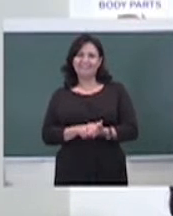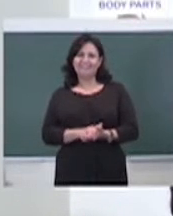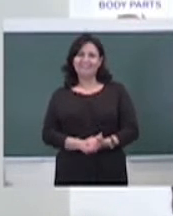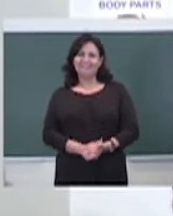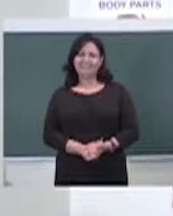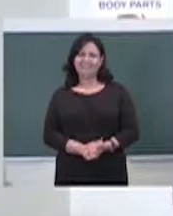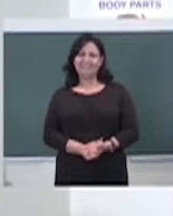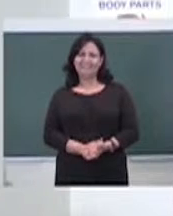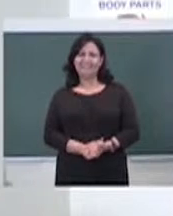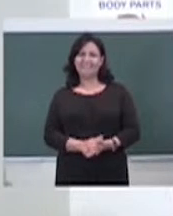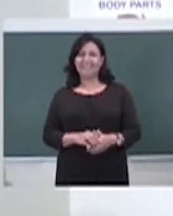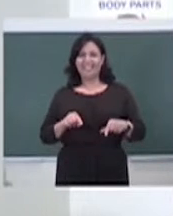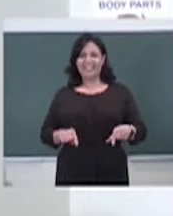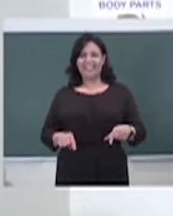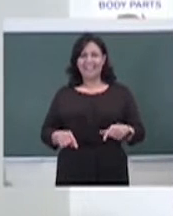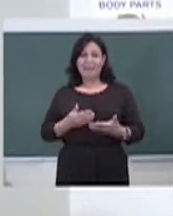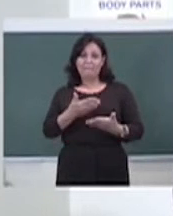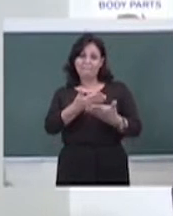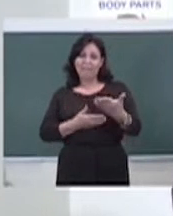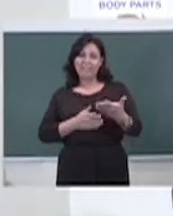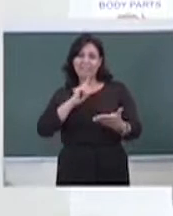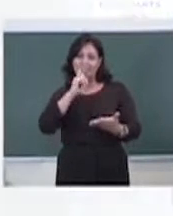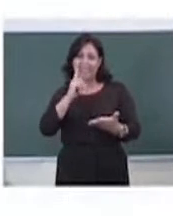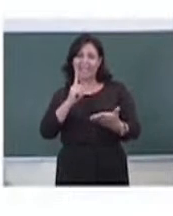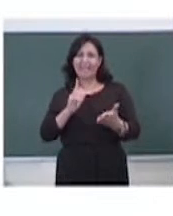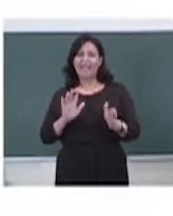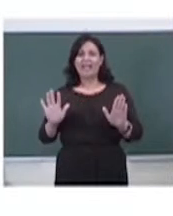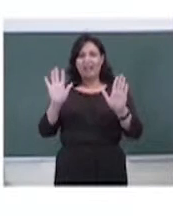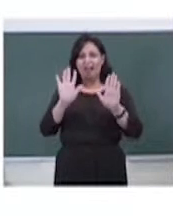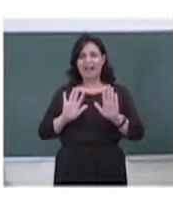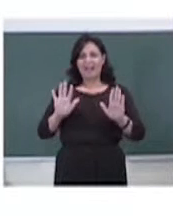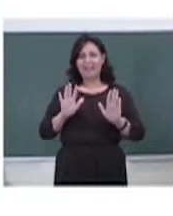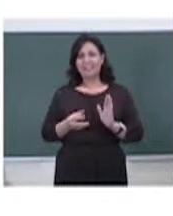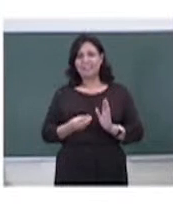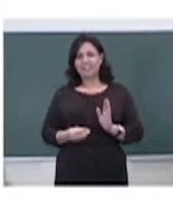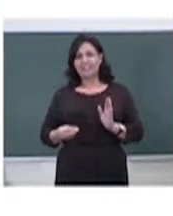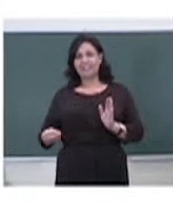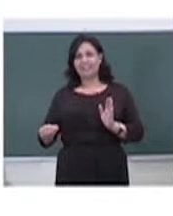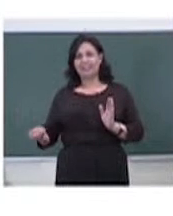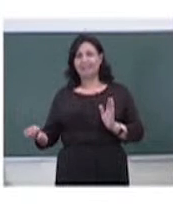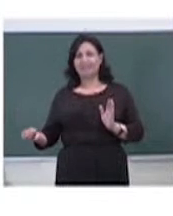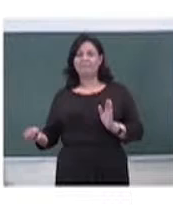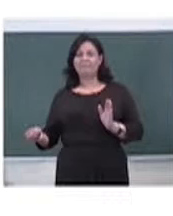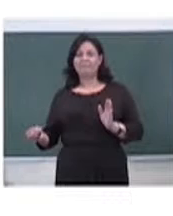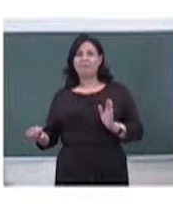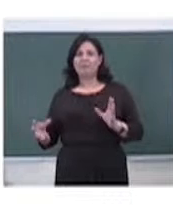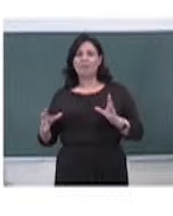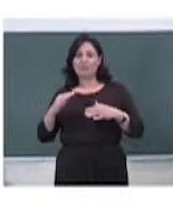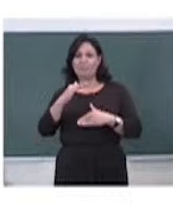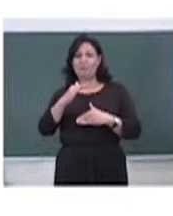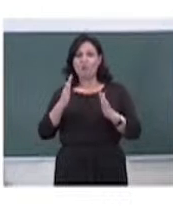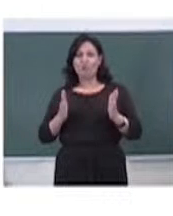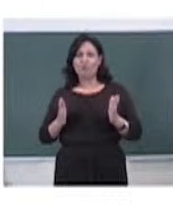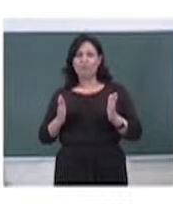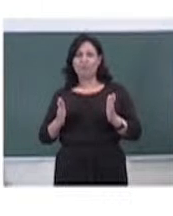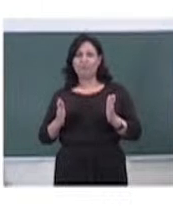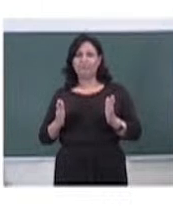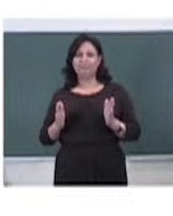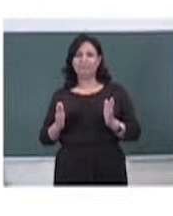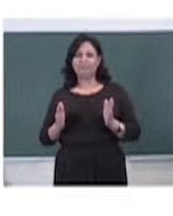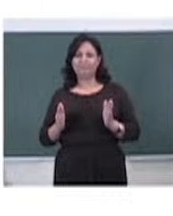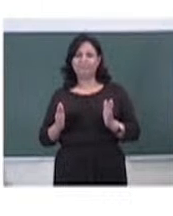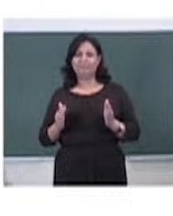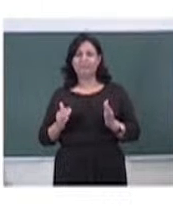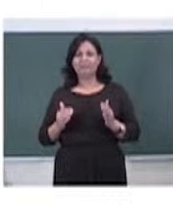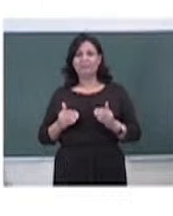Here, the page is saying, color the children holding the block in front of them. So we are going to